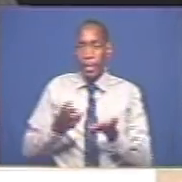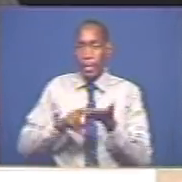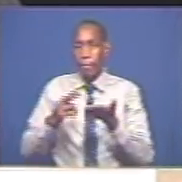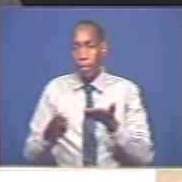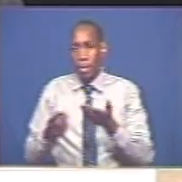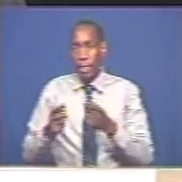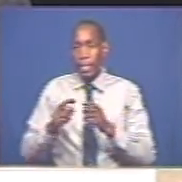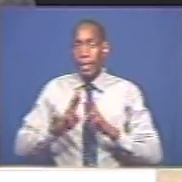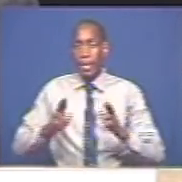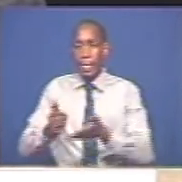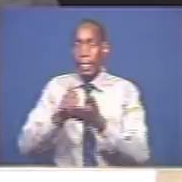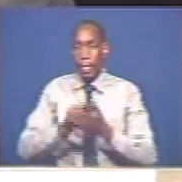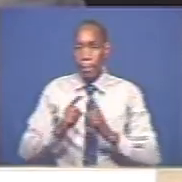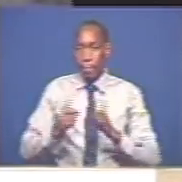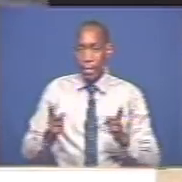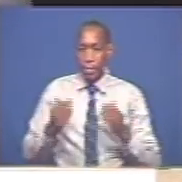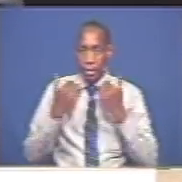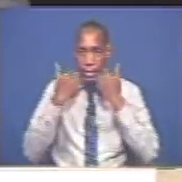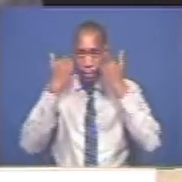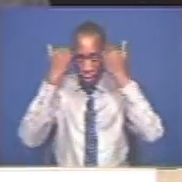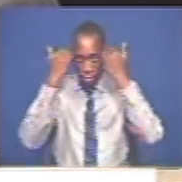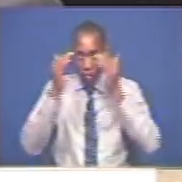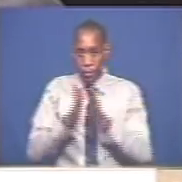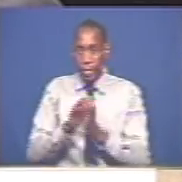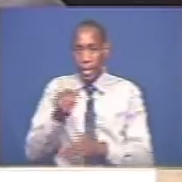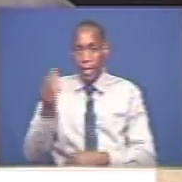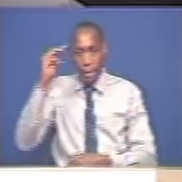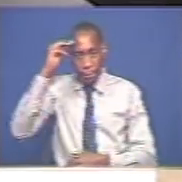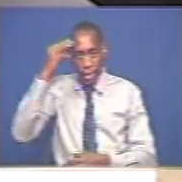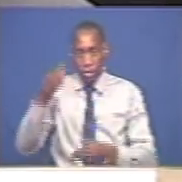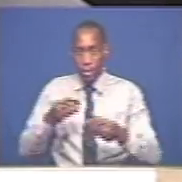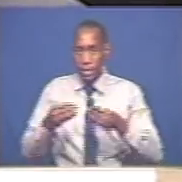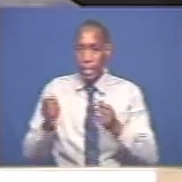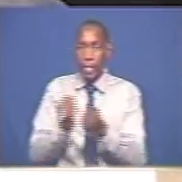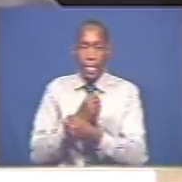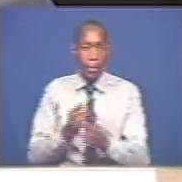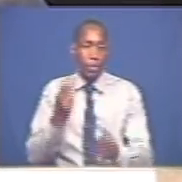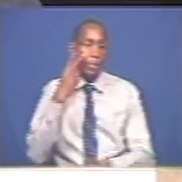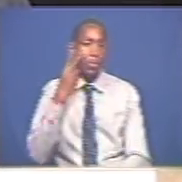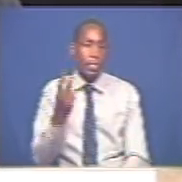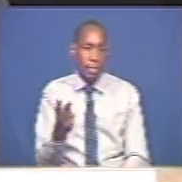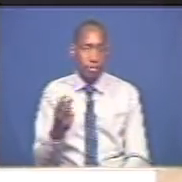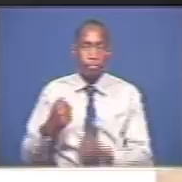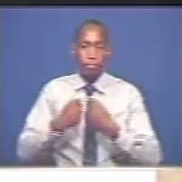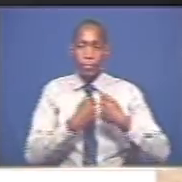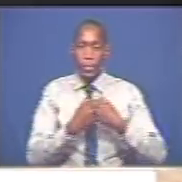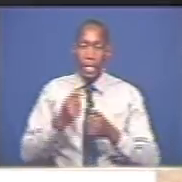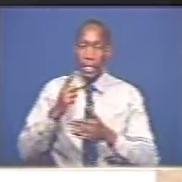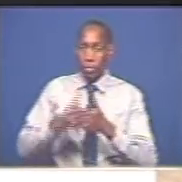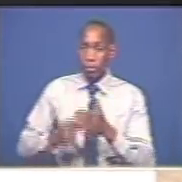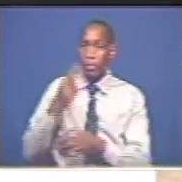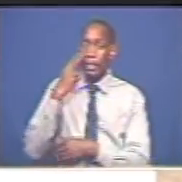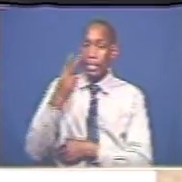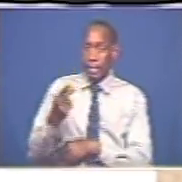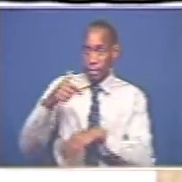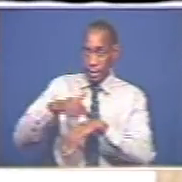me. But then in depression or other mental disorders, they are not visible. Yeah. So the challenge is to see